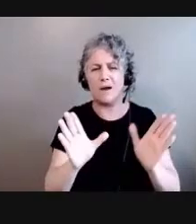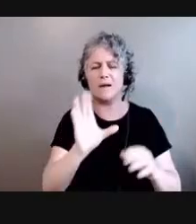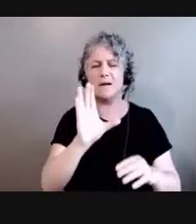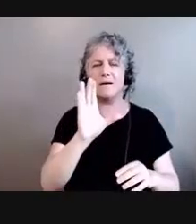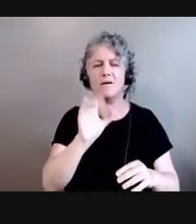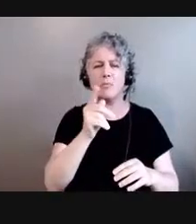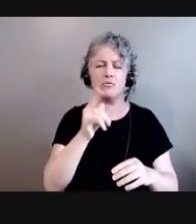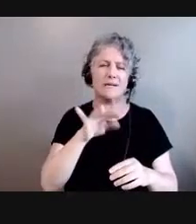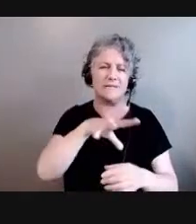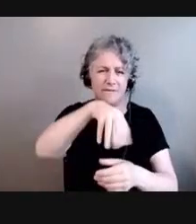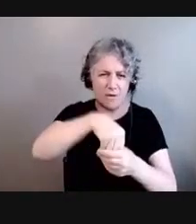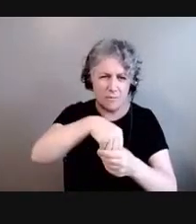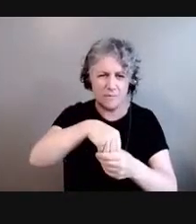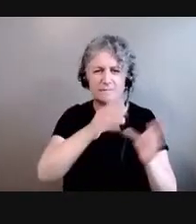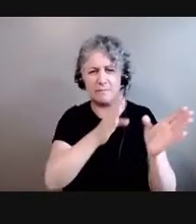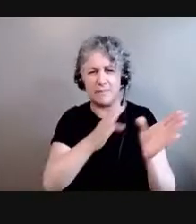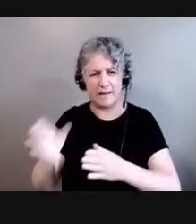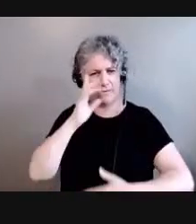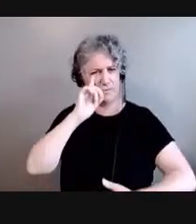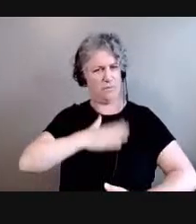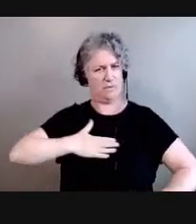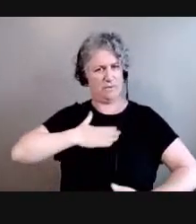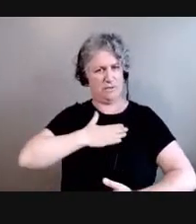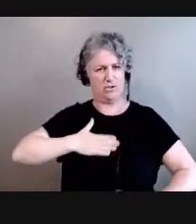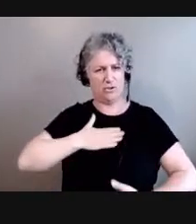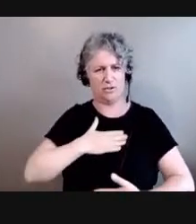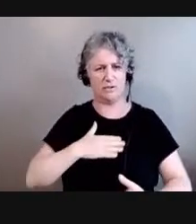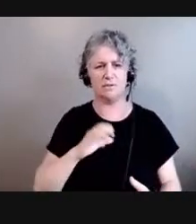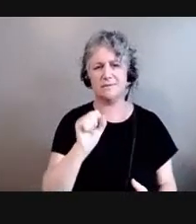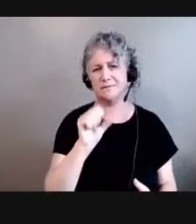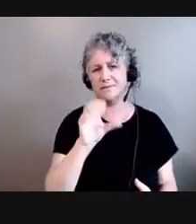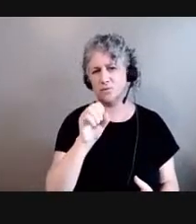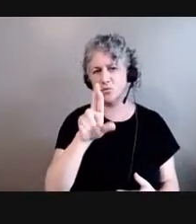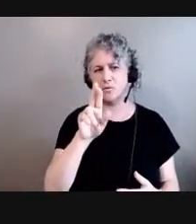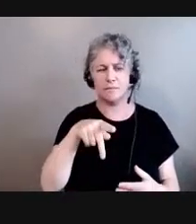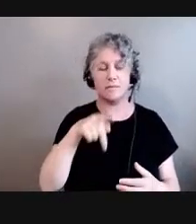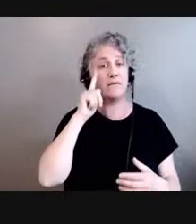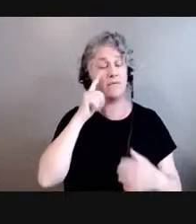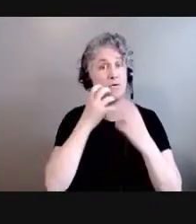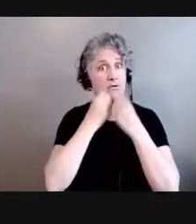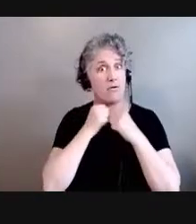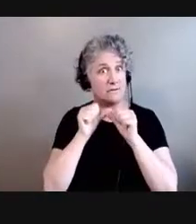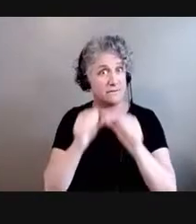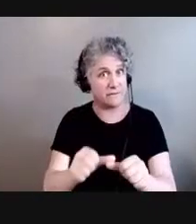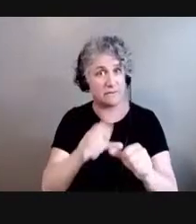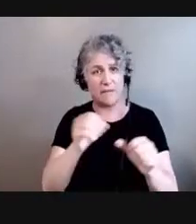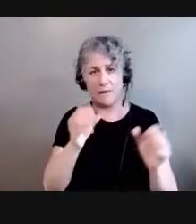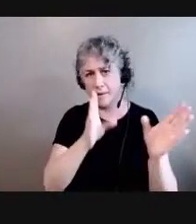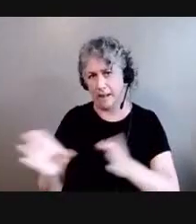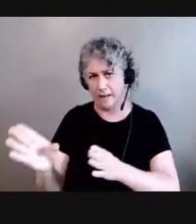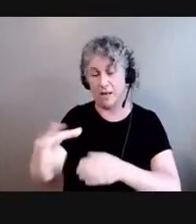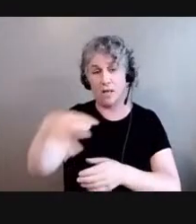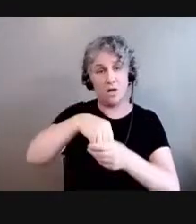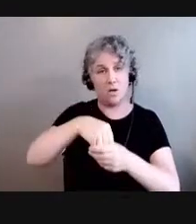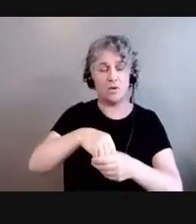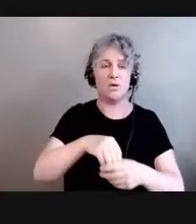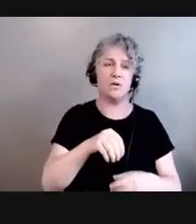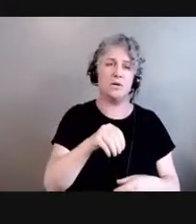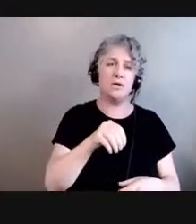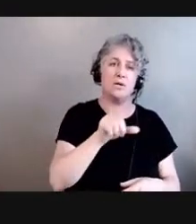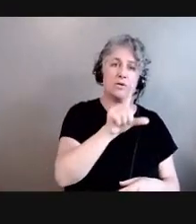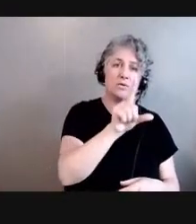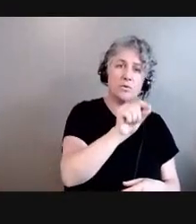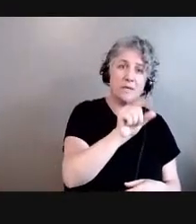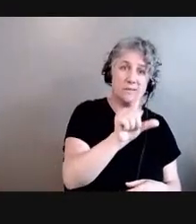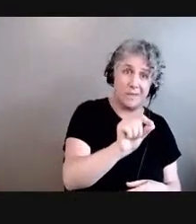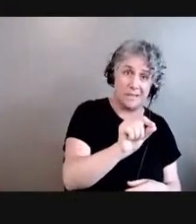and vision for outdoor recreation and conservation management and planning. The plan covered 2020 to